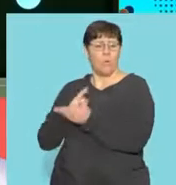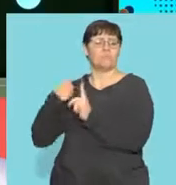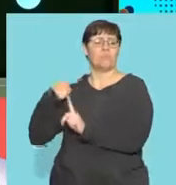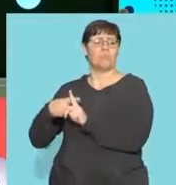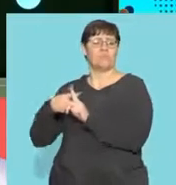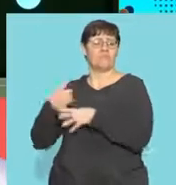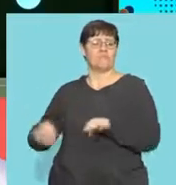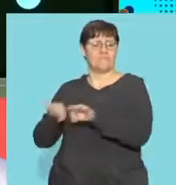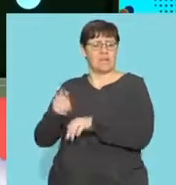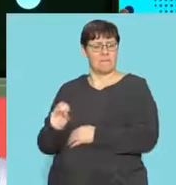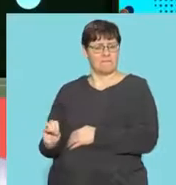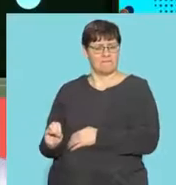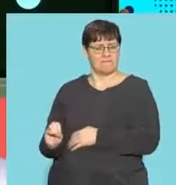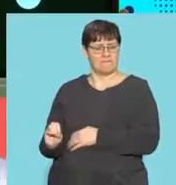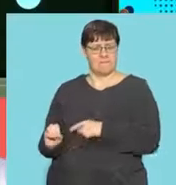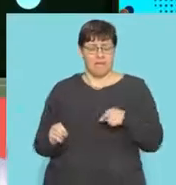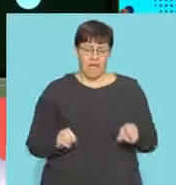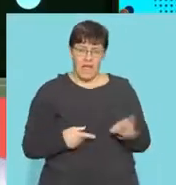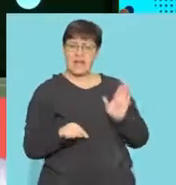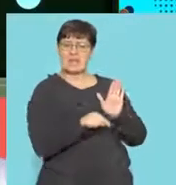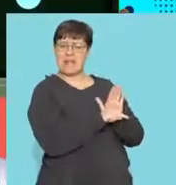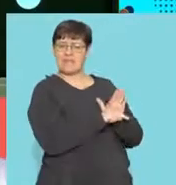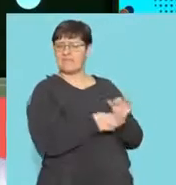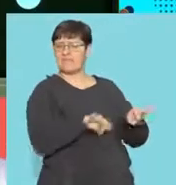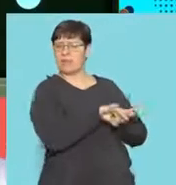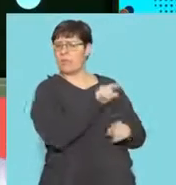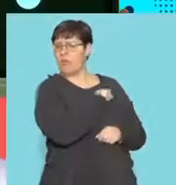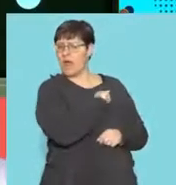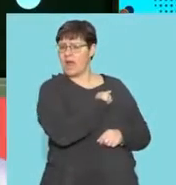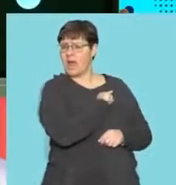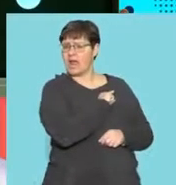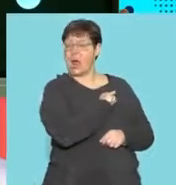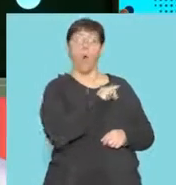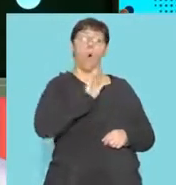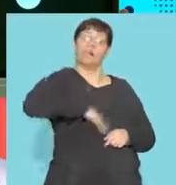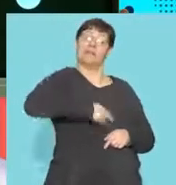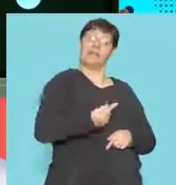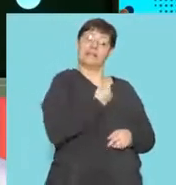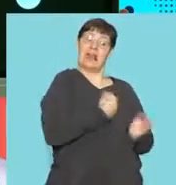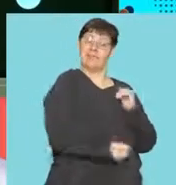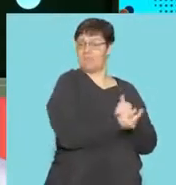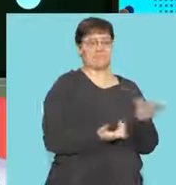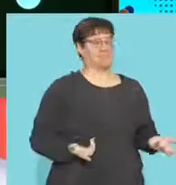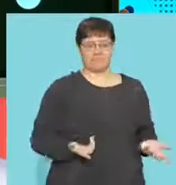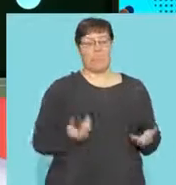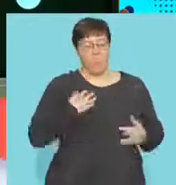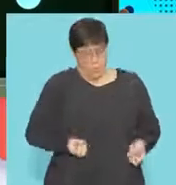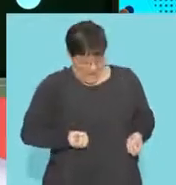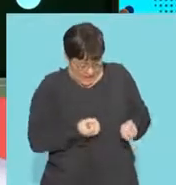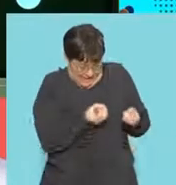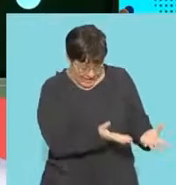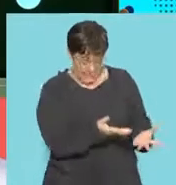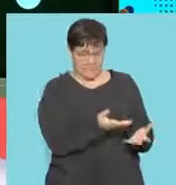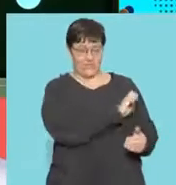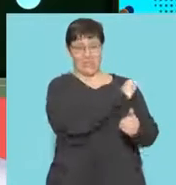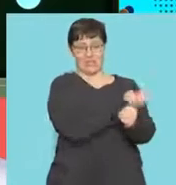got a positive value? Here we're getting a negative value because it's not spontaneous. We're going to put in